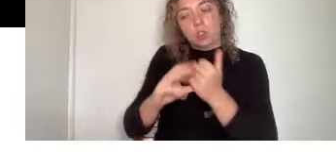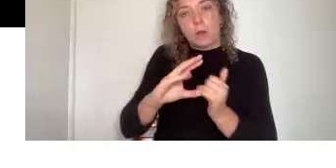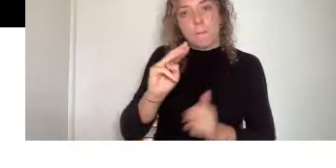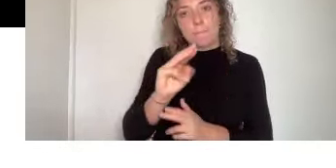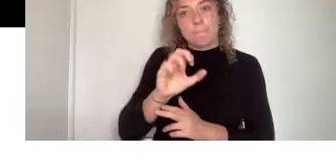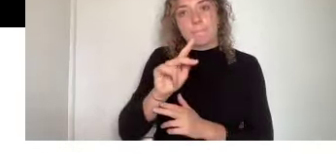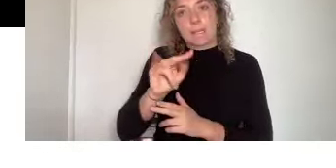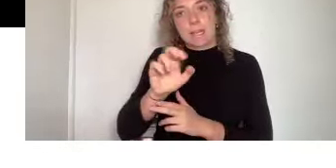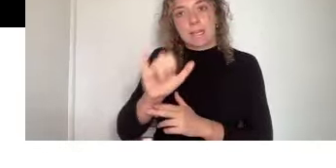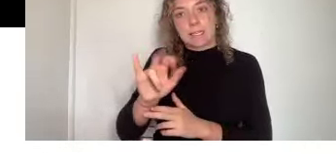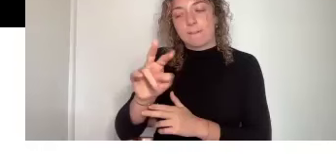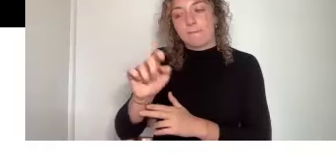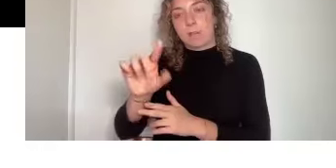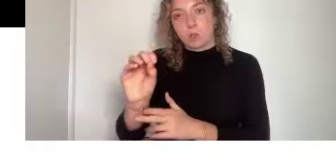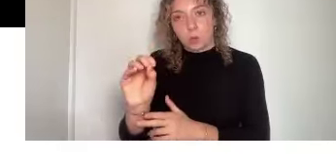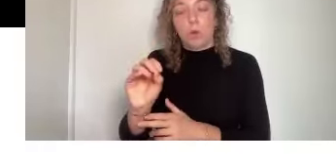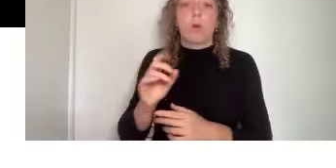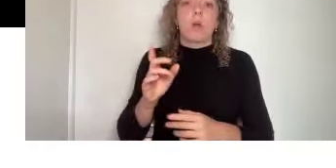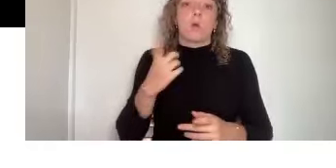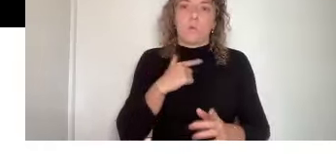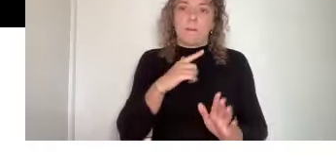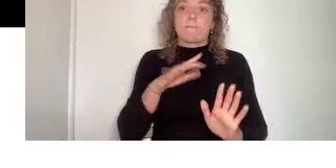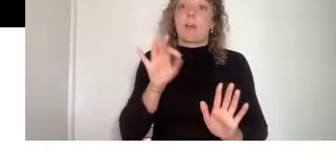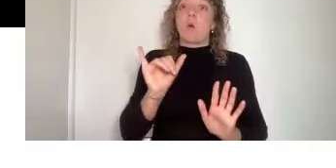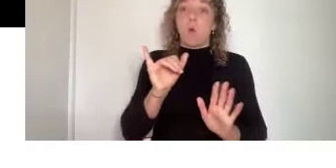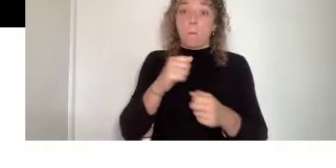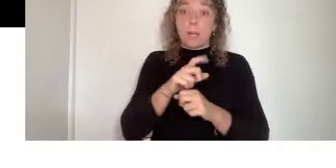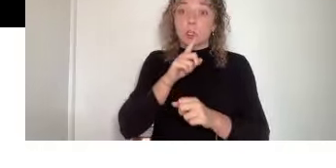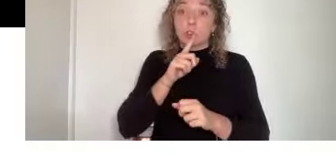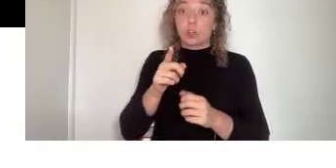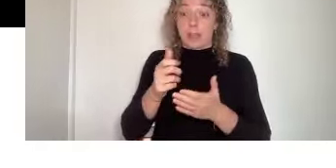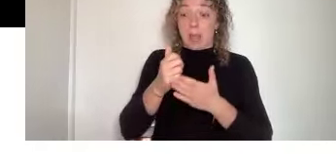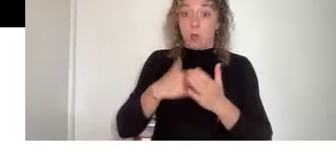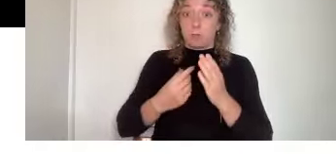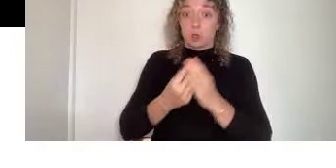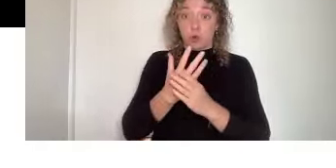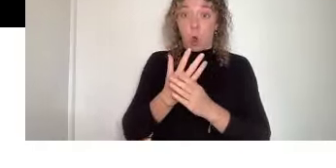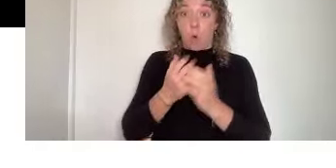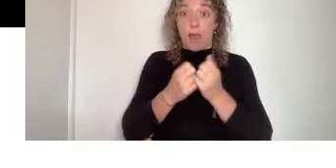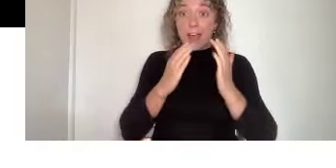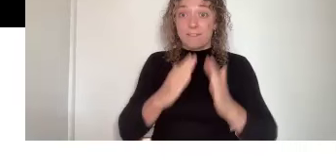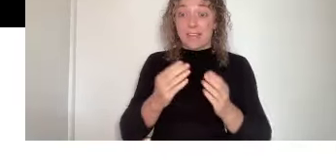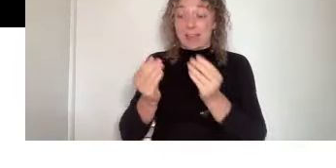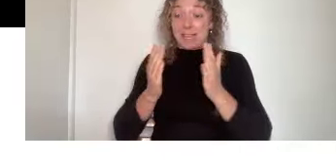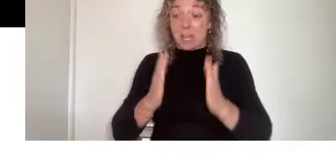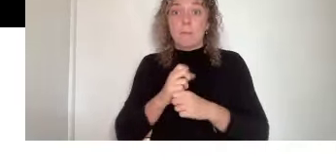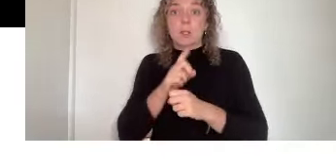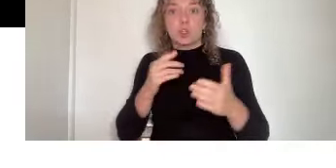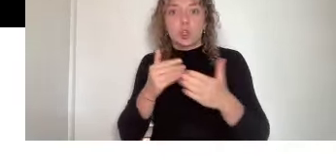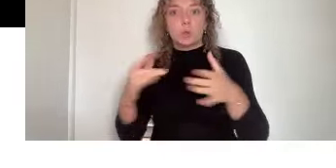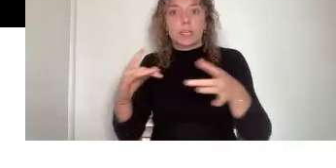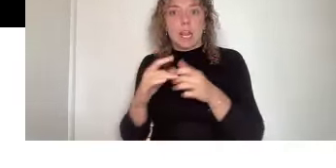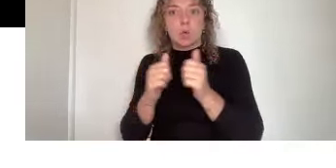We found that making sure the liaison or Help Me Grow advocate is connected closely with the shelters in their areas or